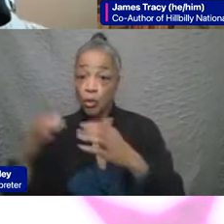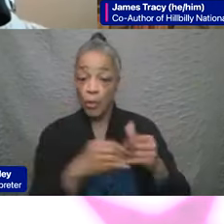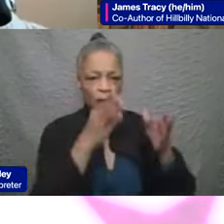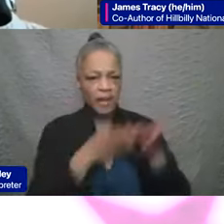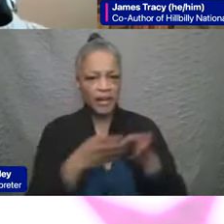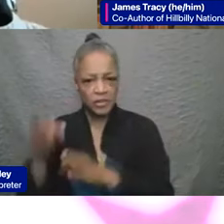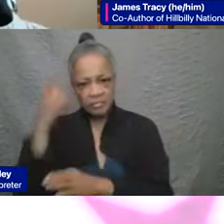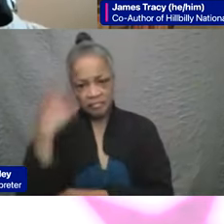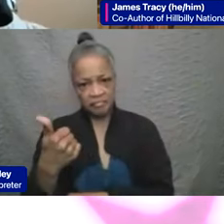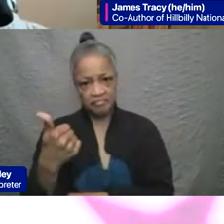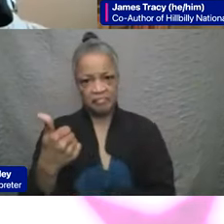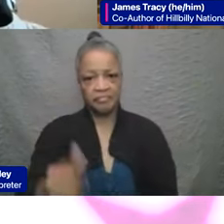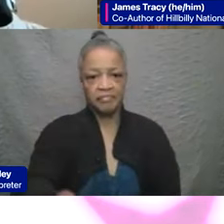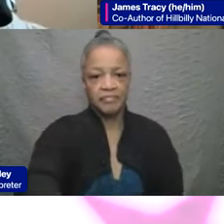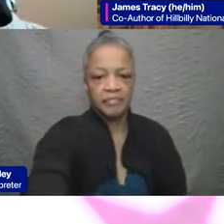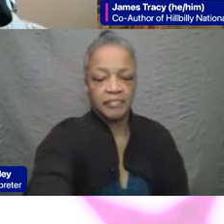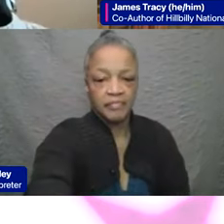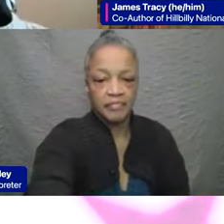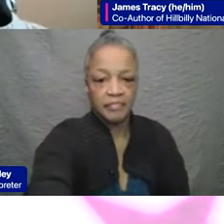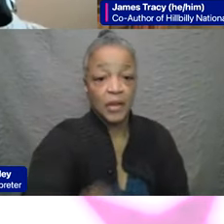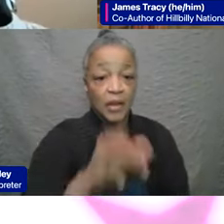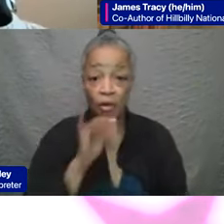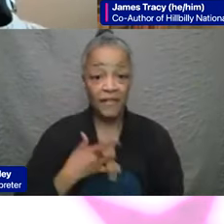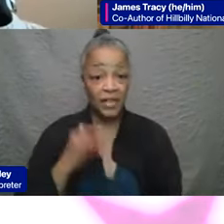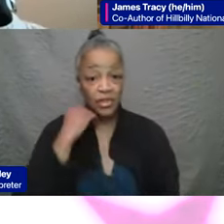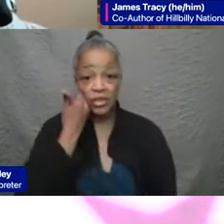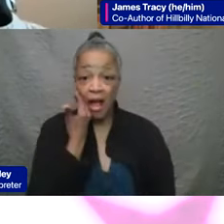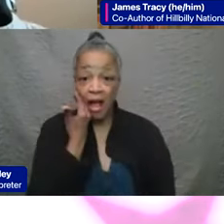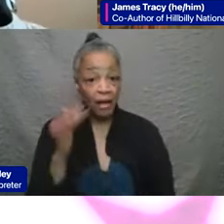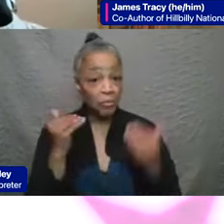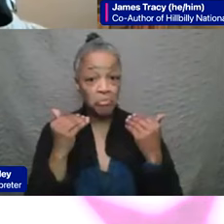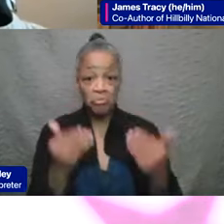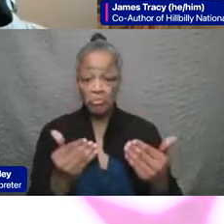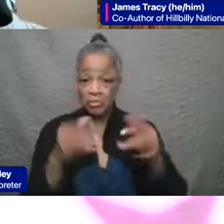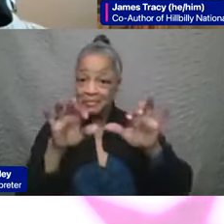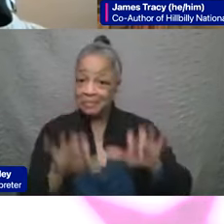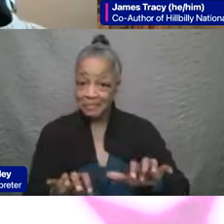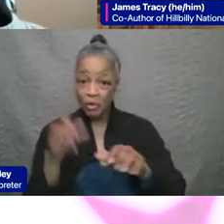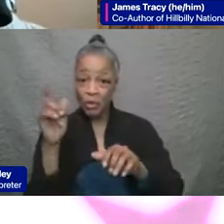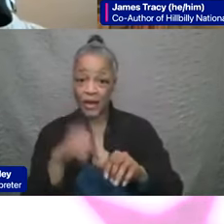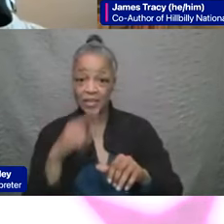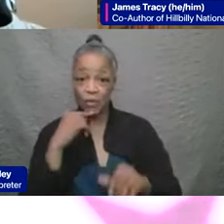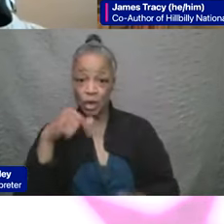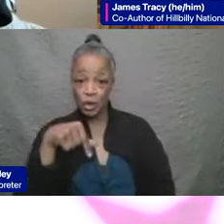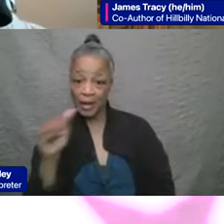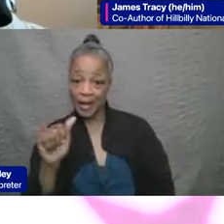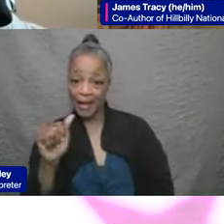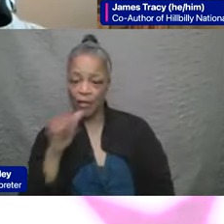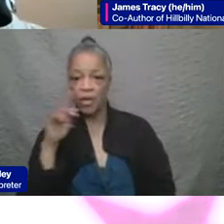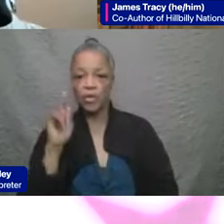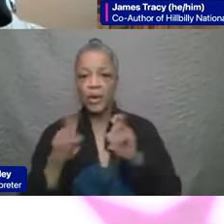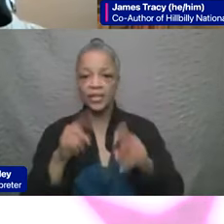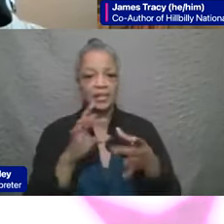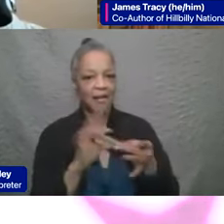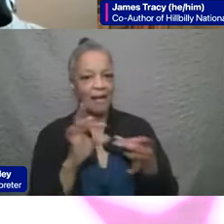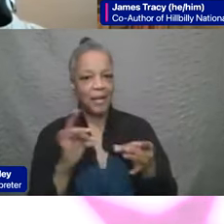as you kind of like, you know, don't be shy. Feel free to populate that Q&A box with some questions or comments, and